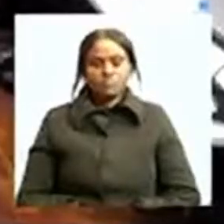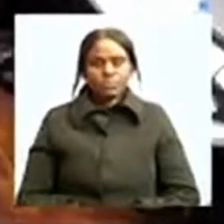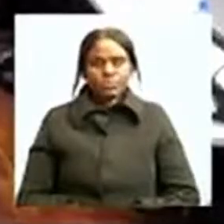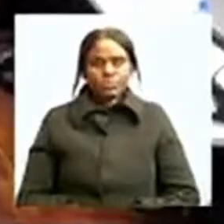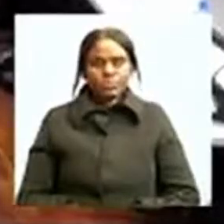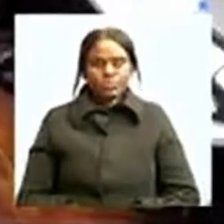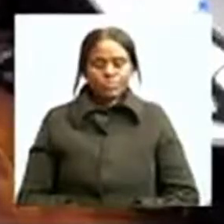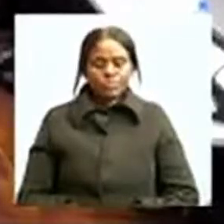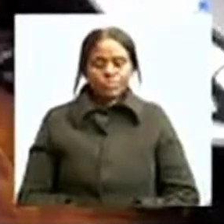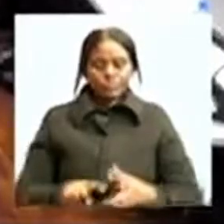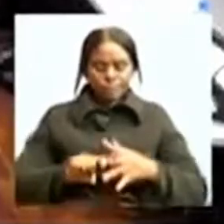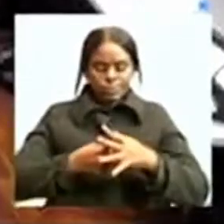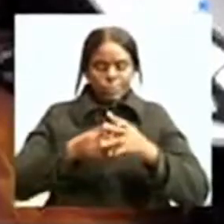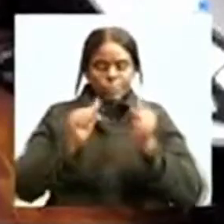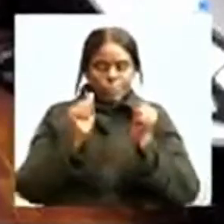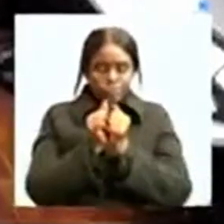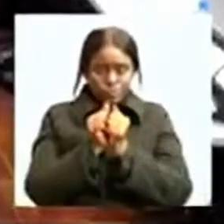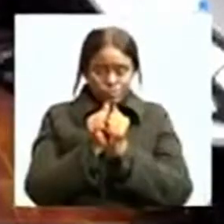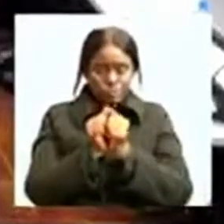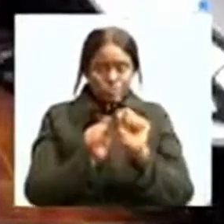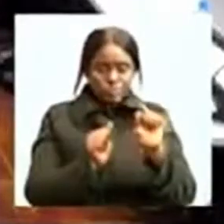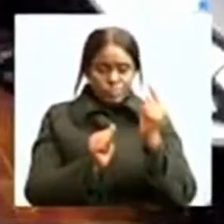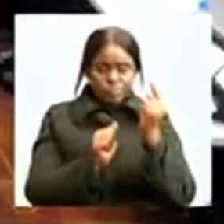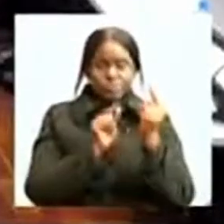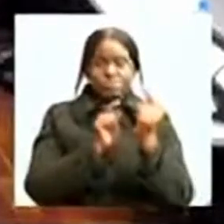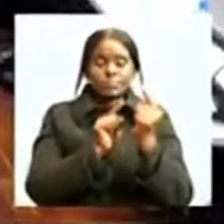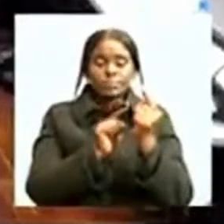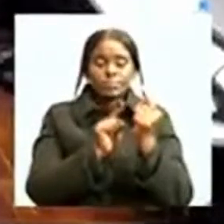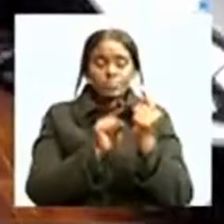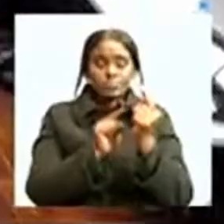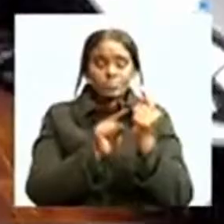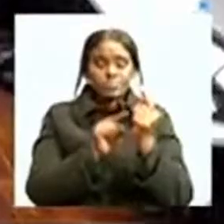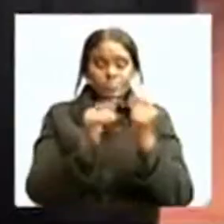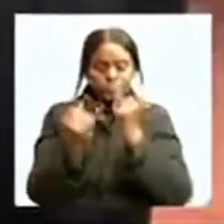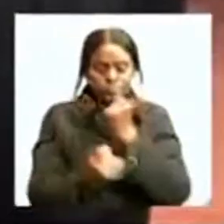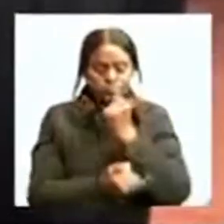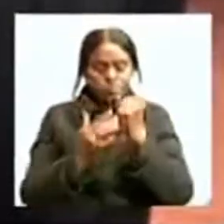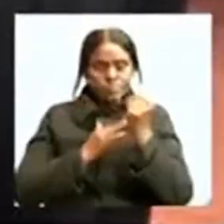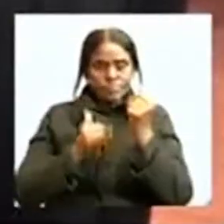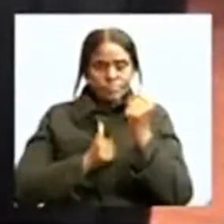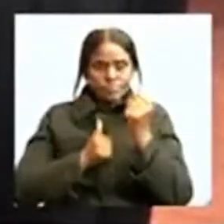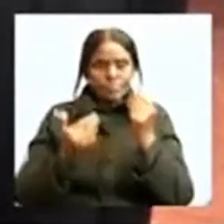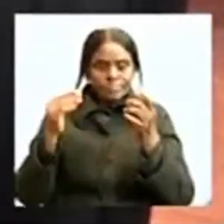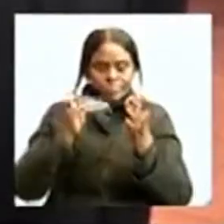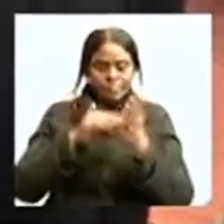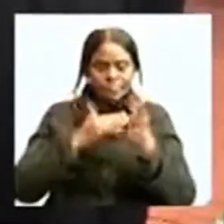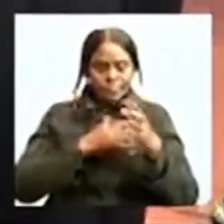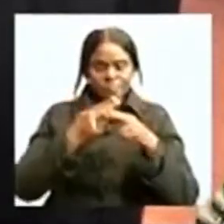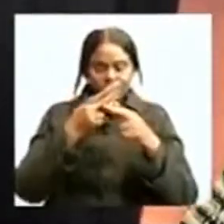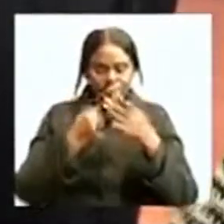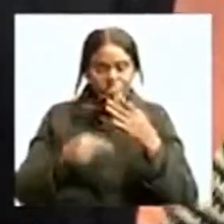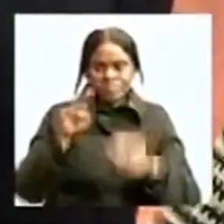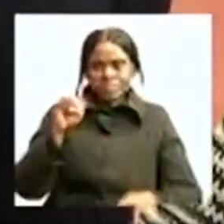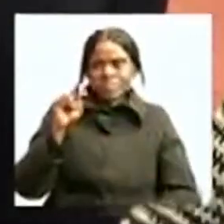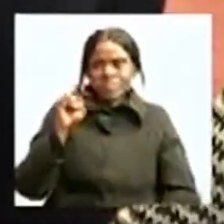Thank you, Chair. I'll start with the first one. To introduce myself again, my name is Chazia